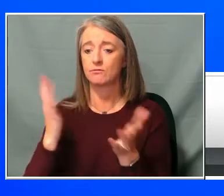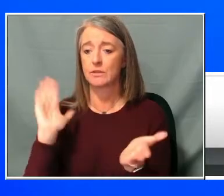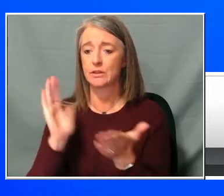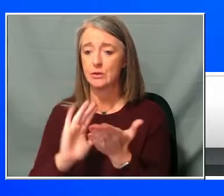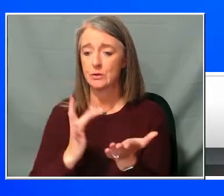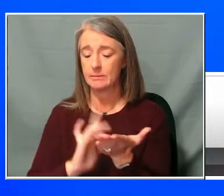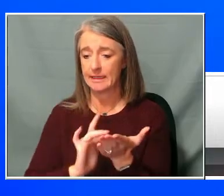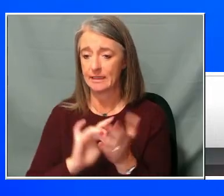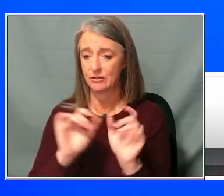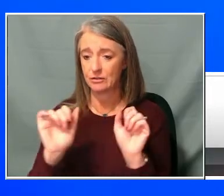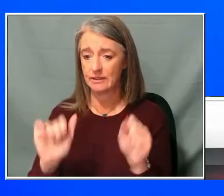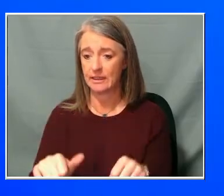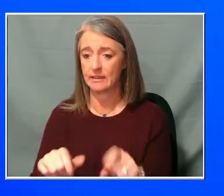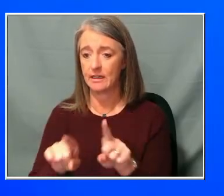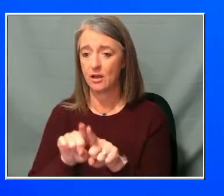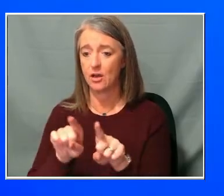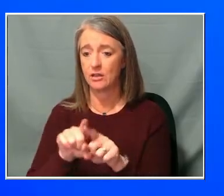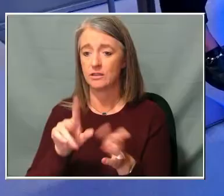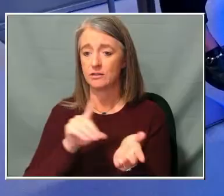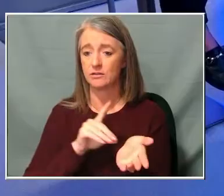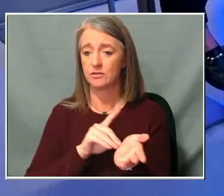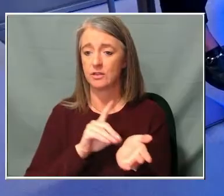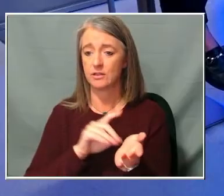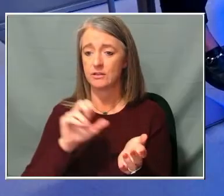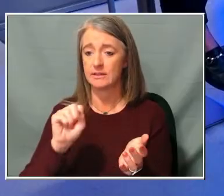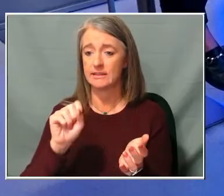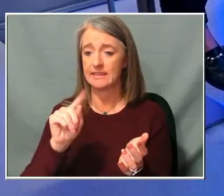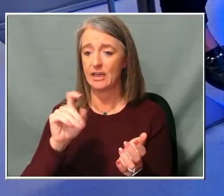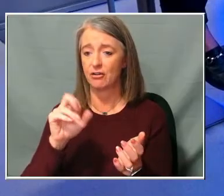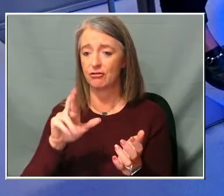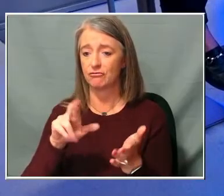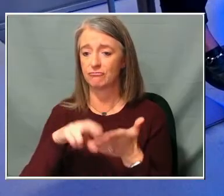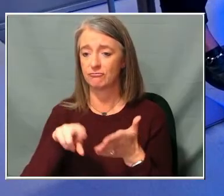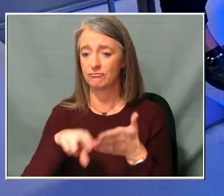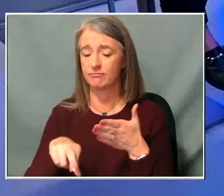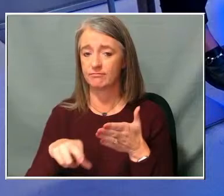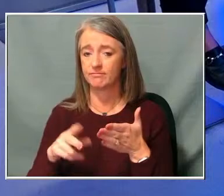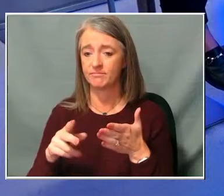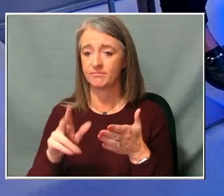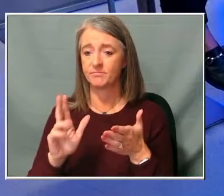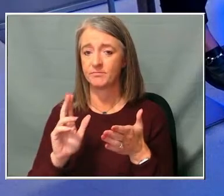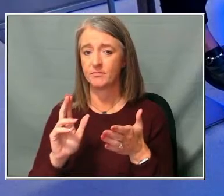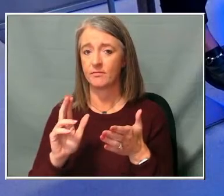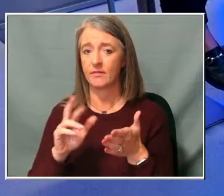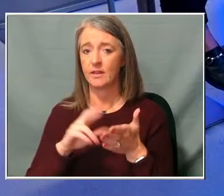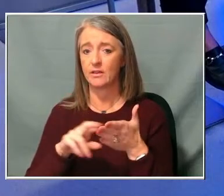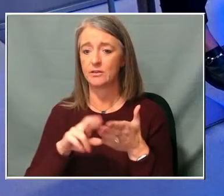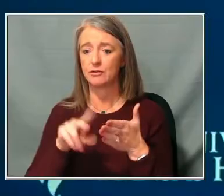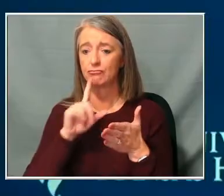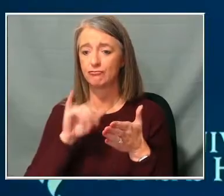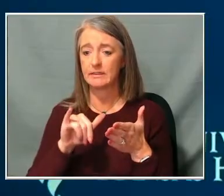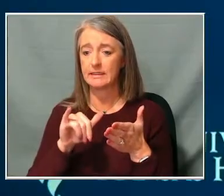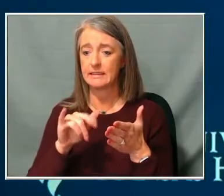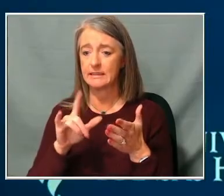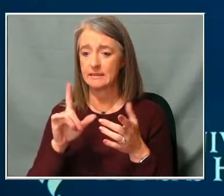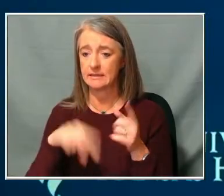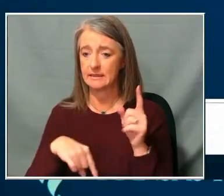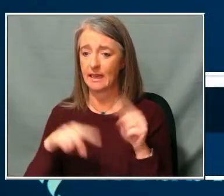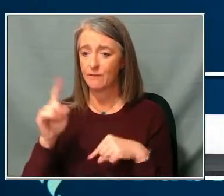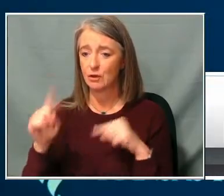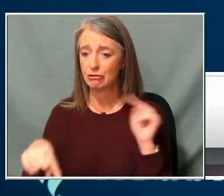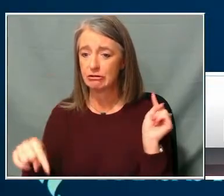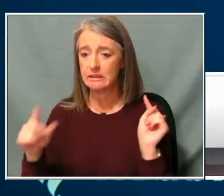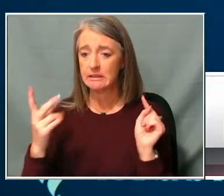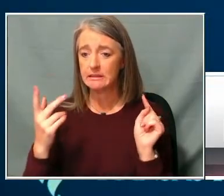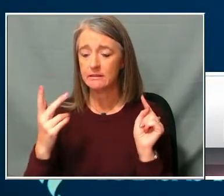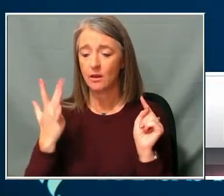taking. And I'll let Dr. Steger kind of talk about our research. Yeah, sure. And so the research is really divergent a little bit in the form